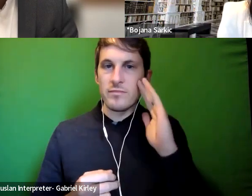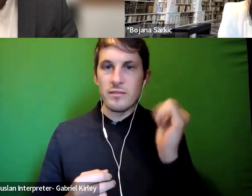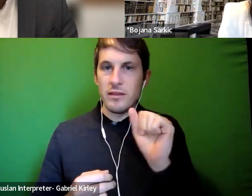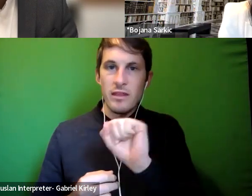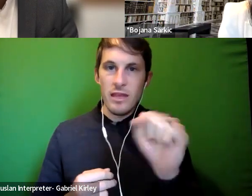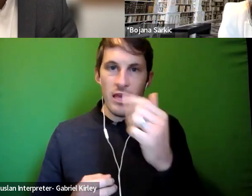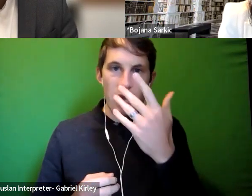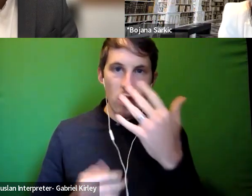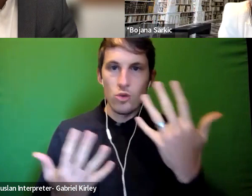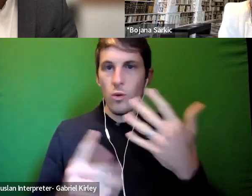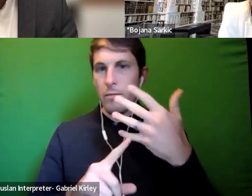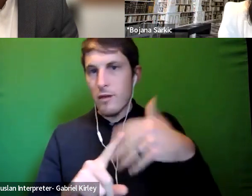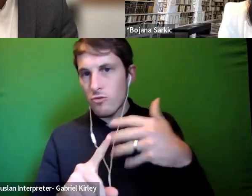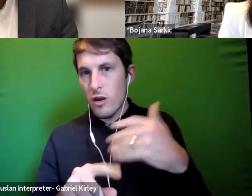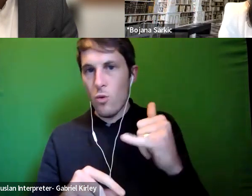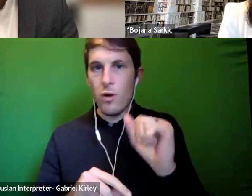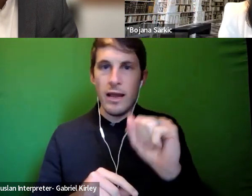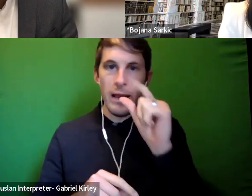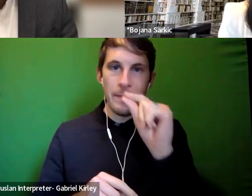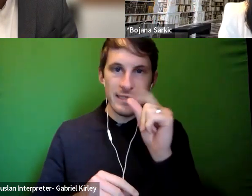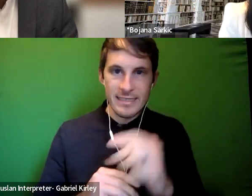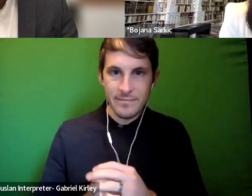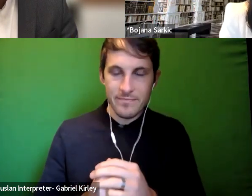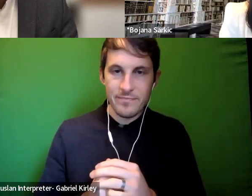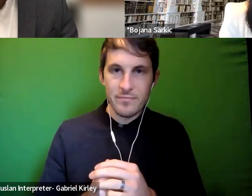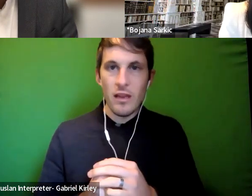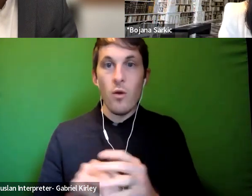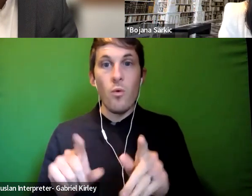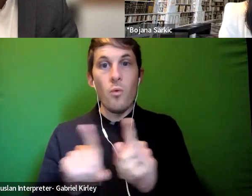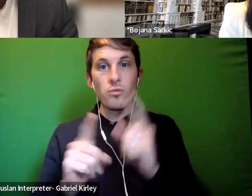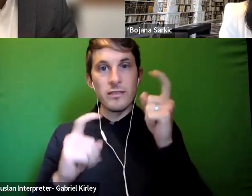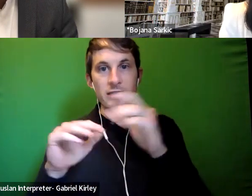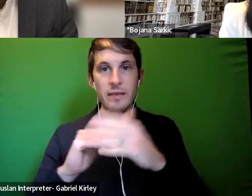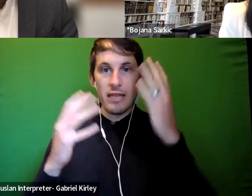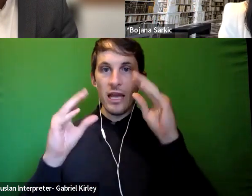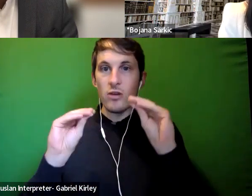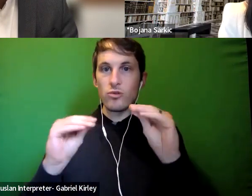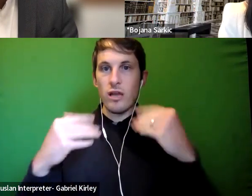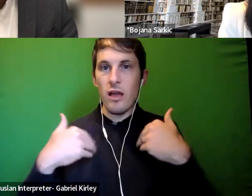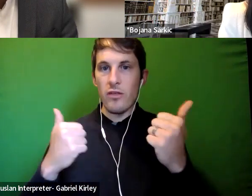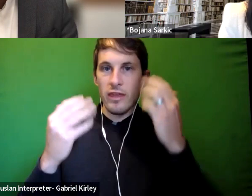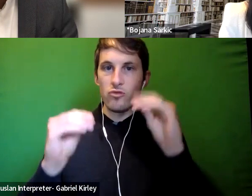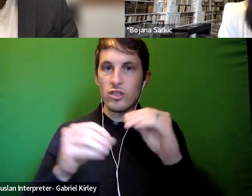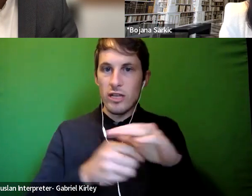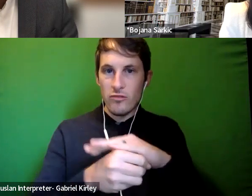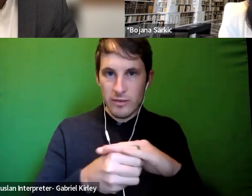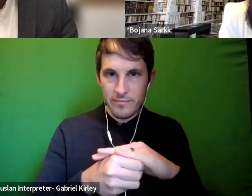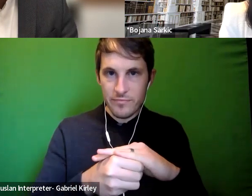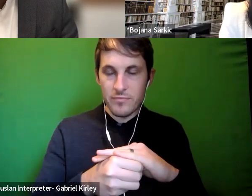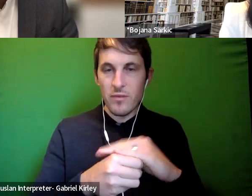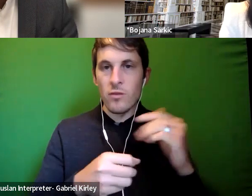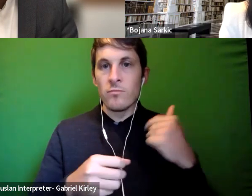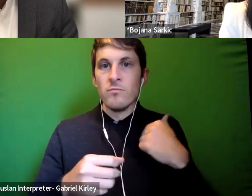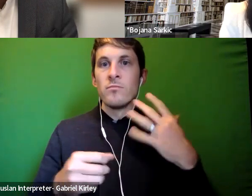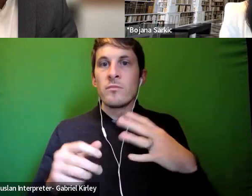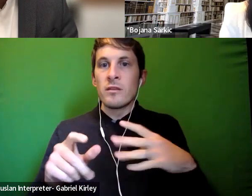age, background, or ability. And particularly thinking from the health educational sector, where we need to